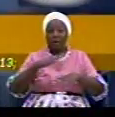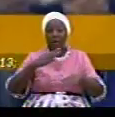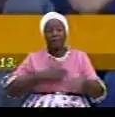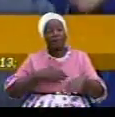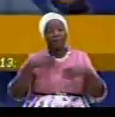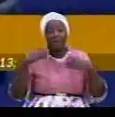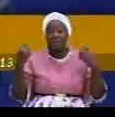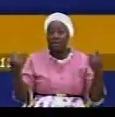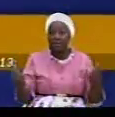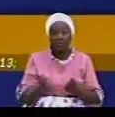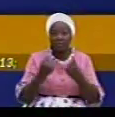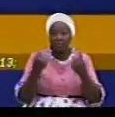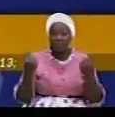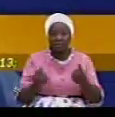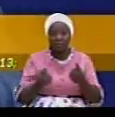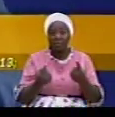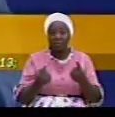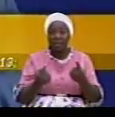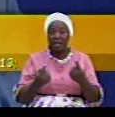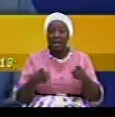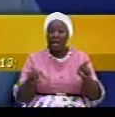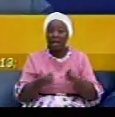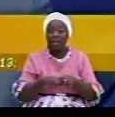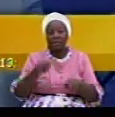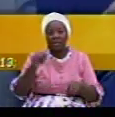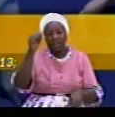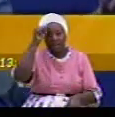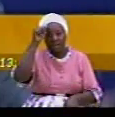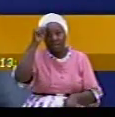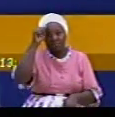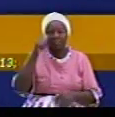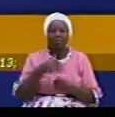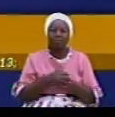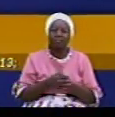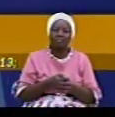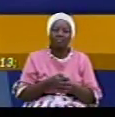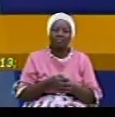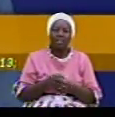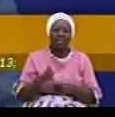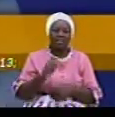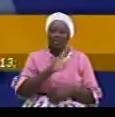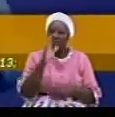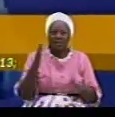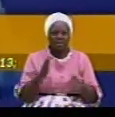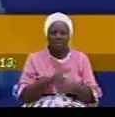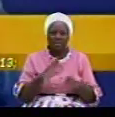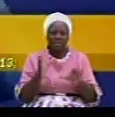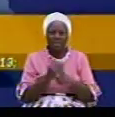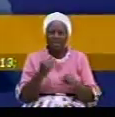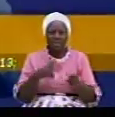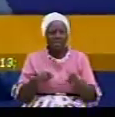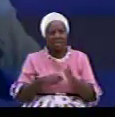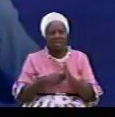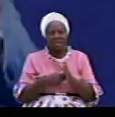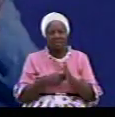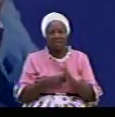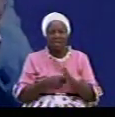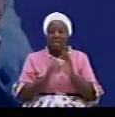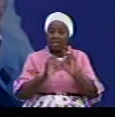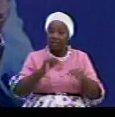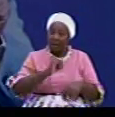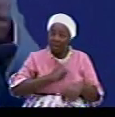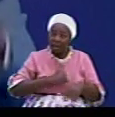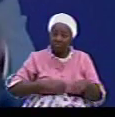transgressions as Adam, we'll never get the key. If I